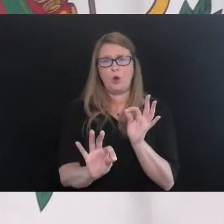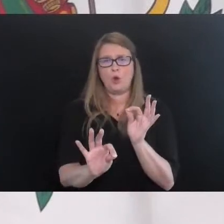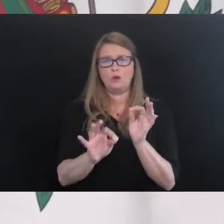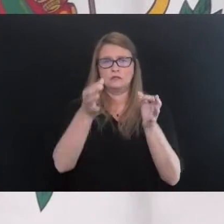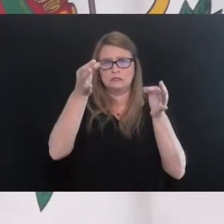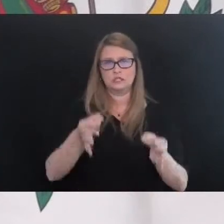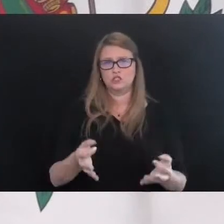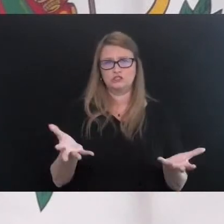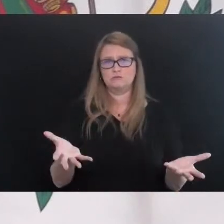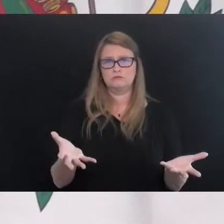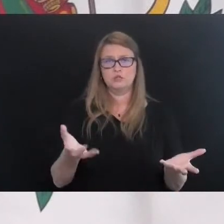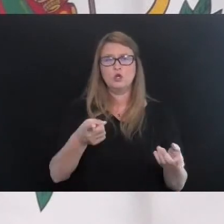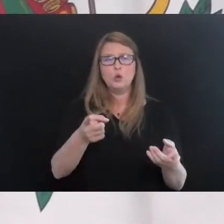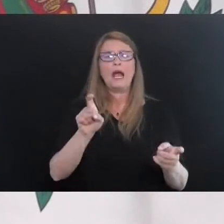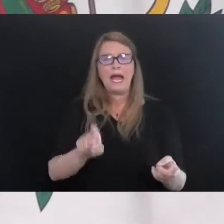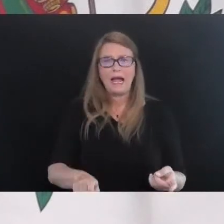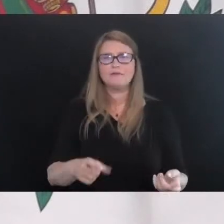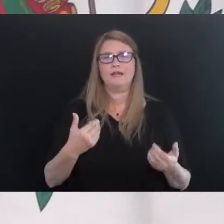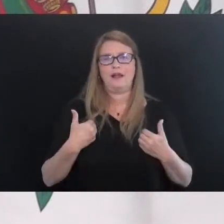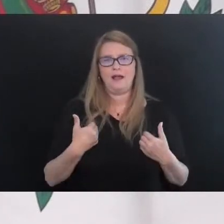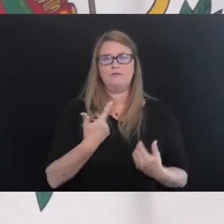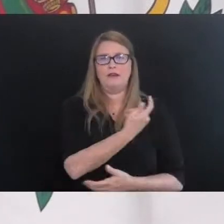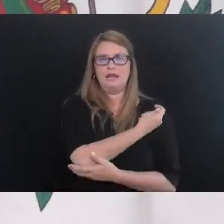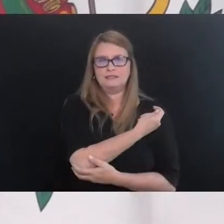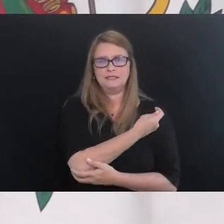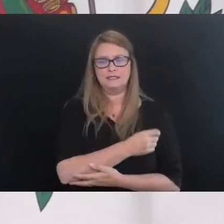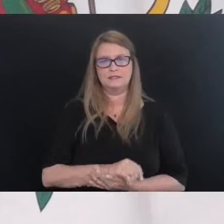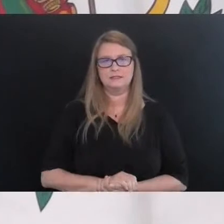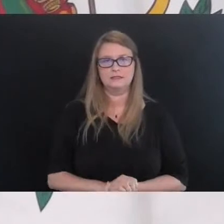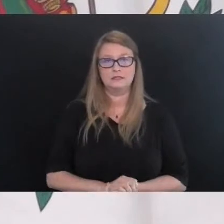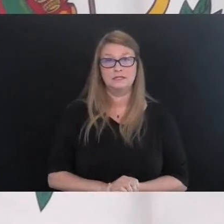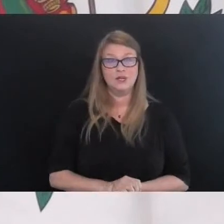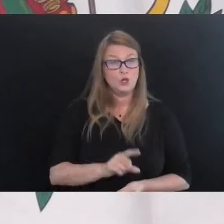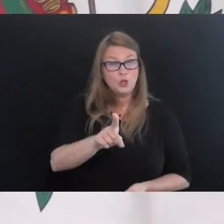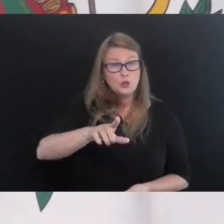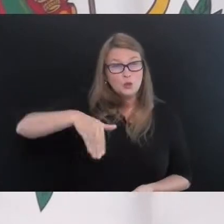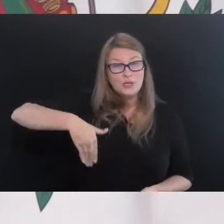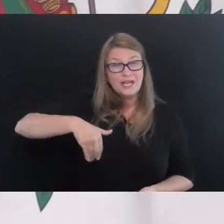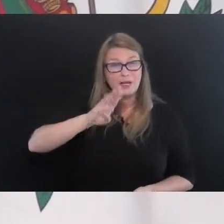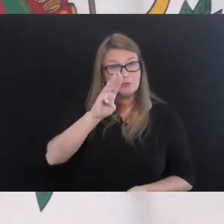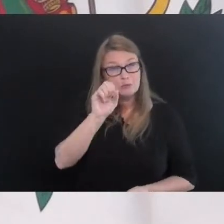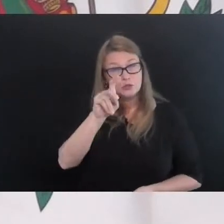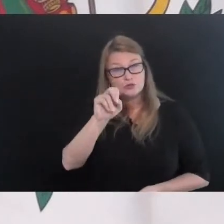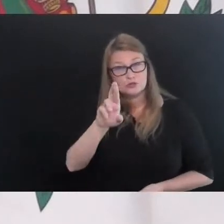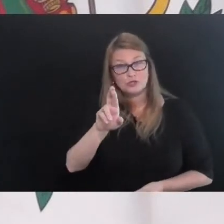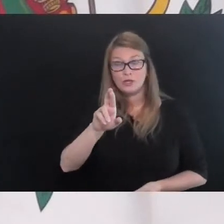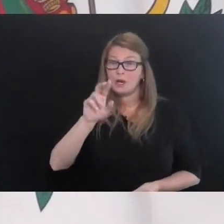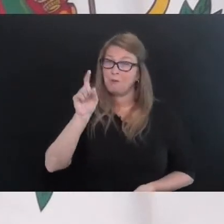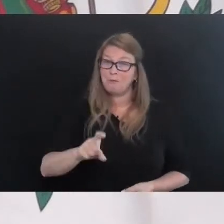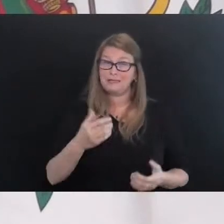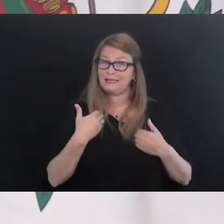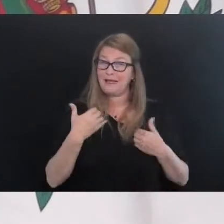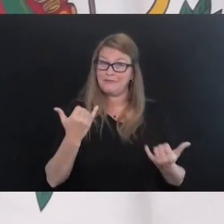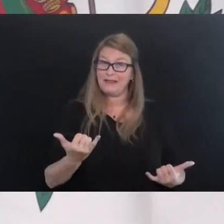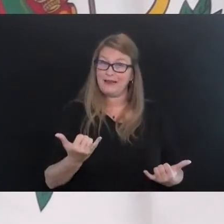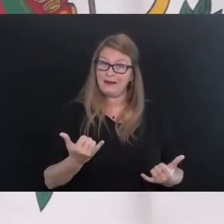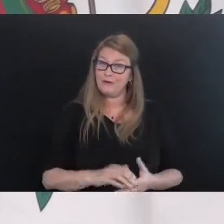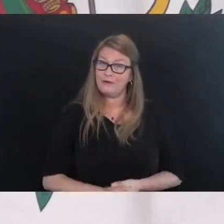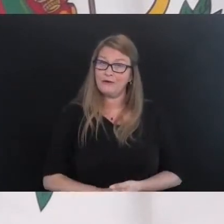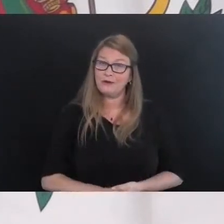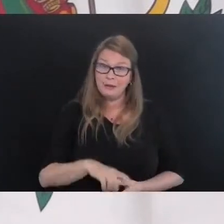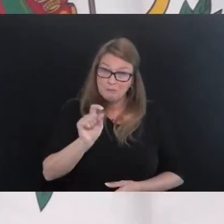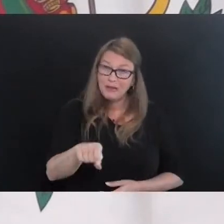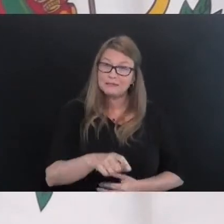to get vaccinated. And for God's sakes of living, if you've not gotten your booster shot, you've got to go get your booster shot. And you've